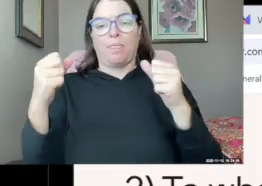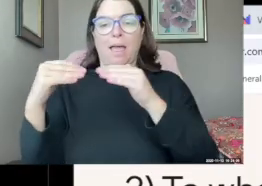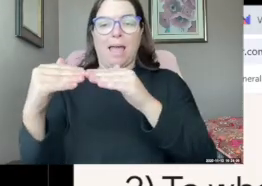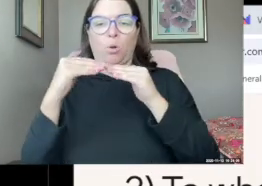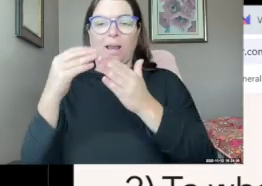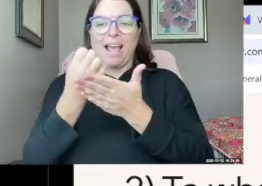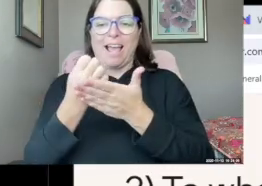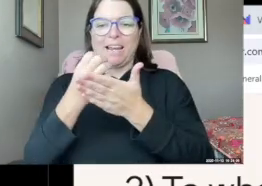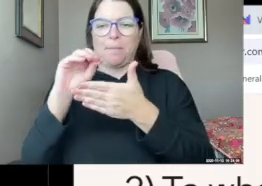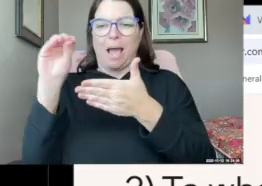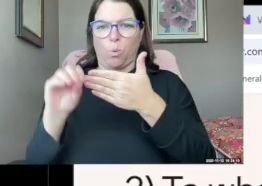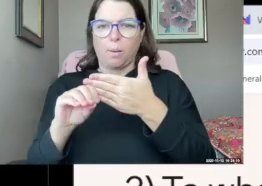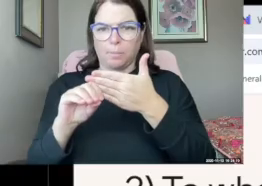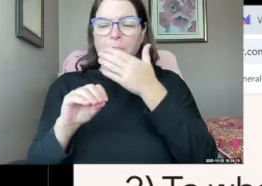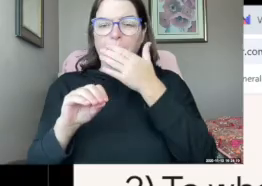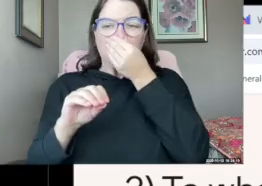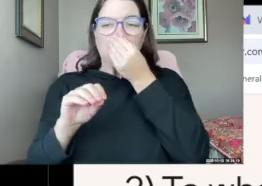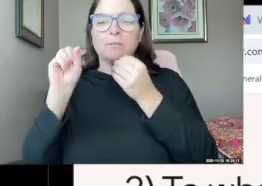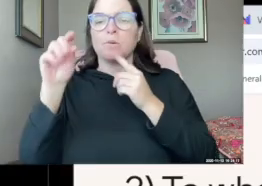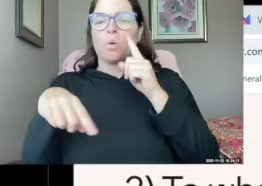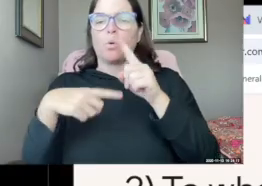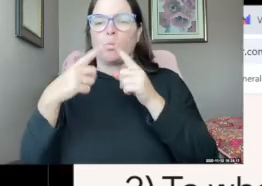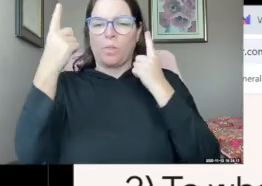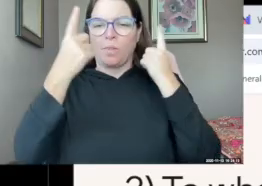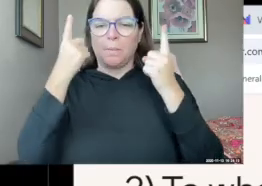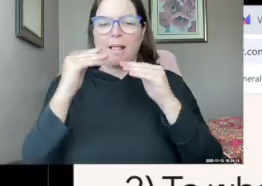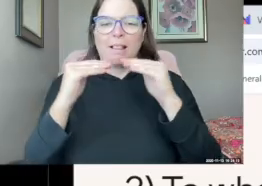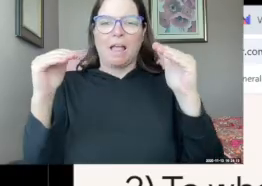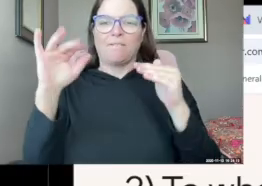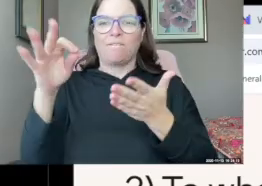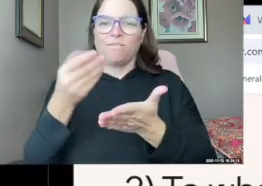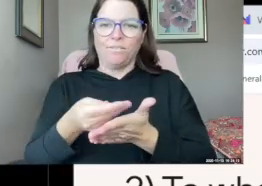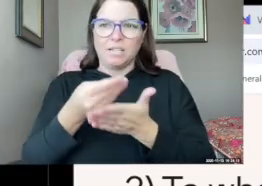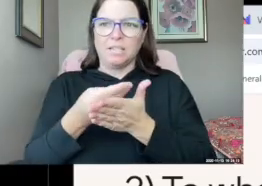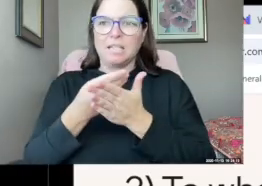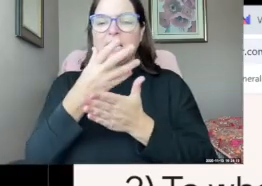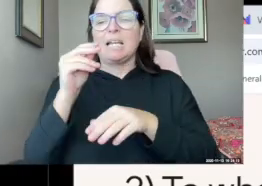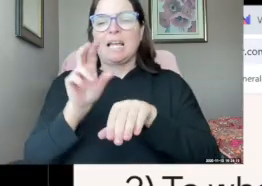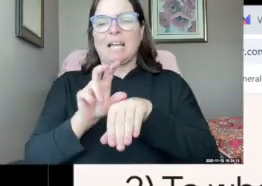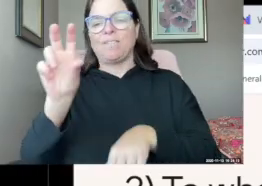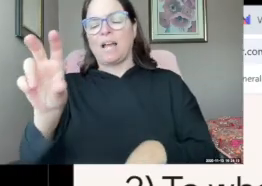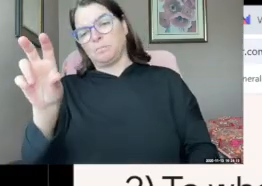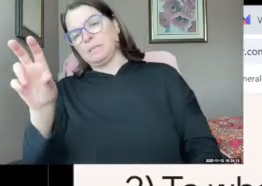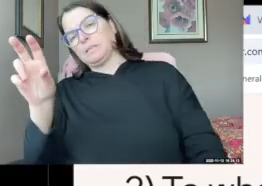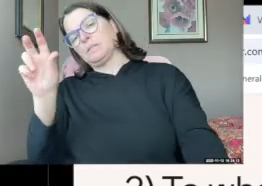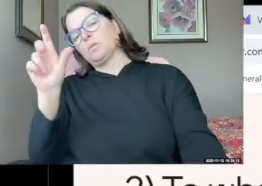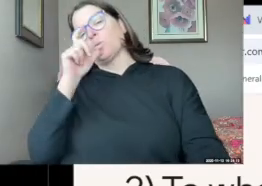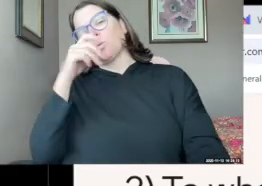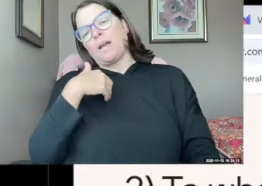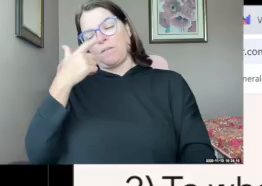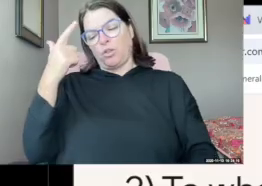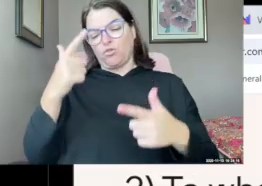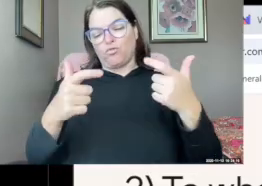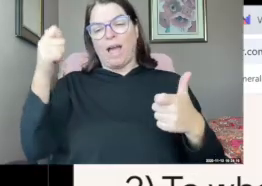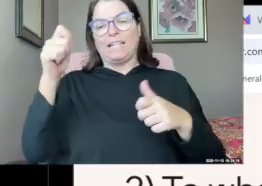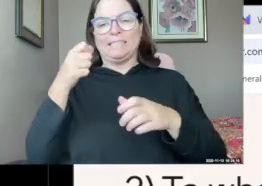health, equity, and economic outcomes. So when considering the level of funding and the investments that